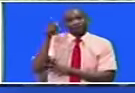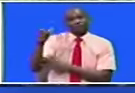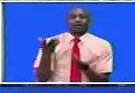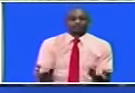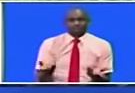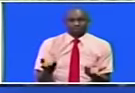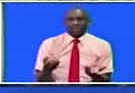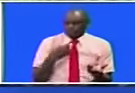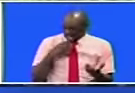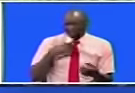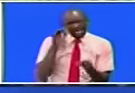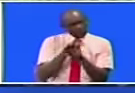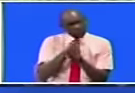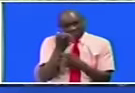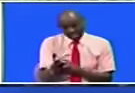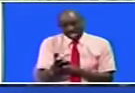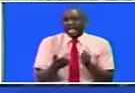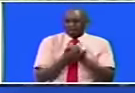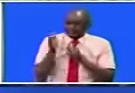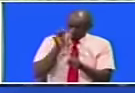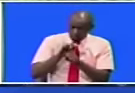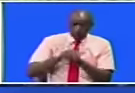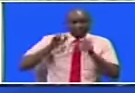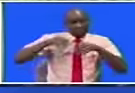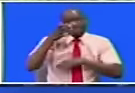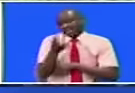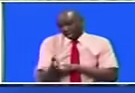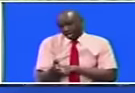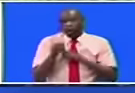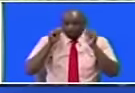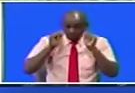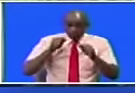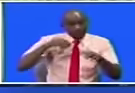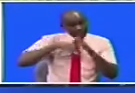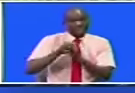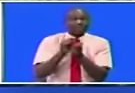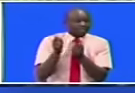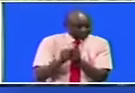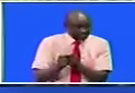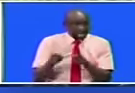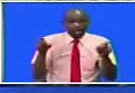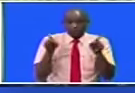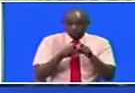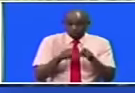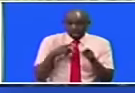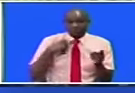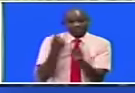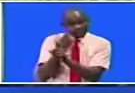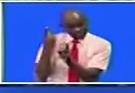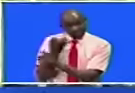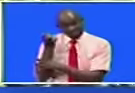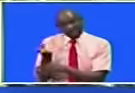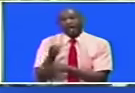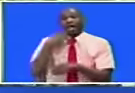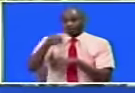ya aina nyingi ambayo imetusaidia hata kilimo, kwamba tunaweza panda mahindi na tupande tena mimea zingine baada ya